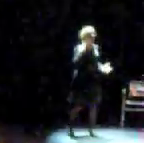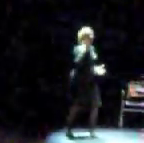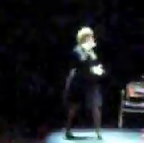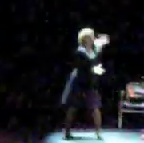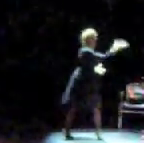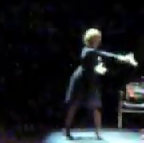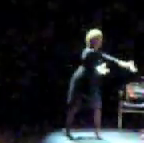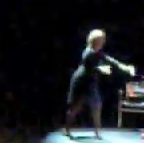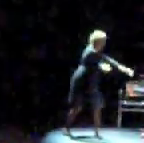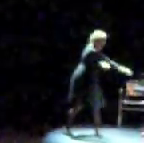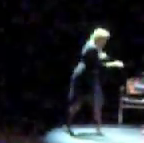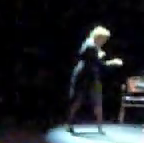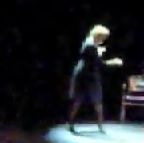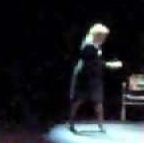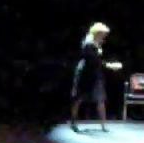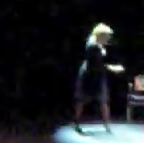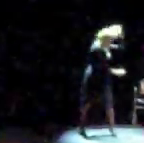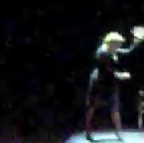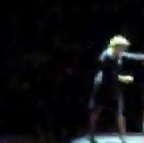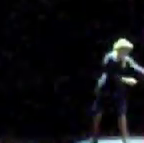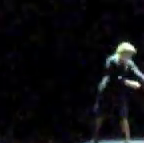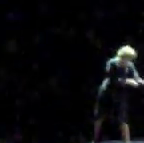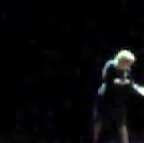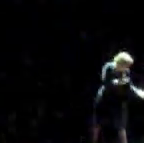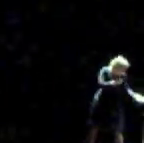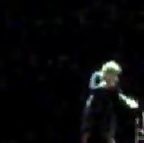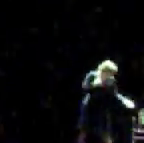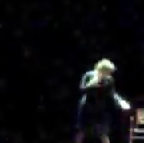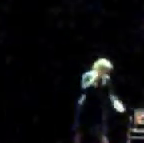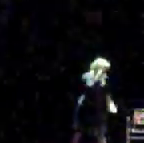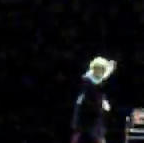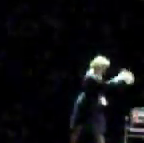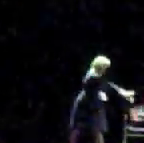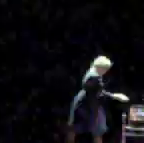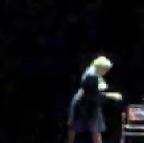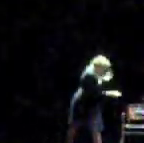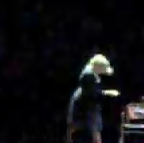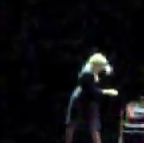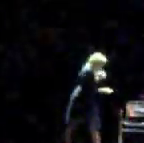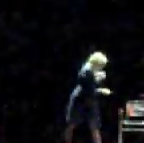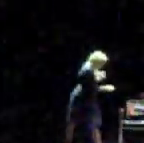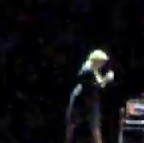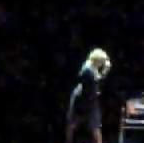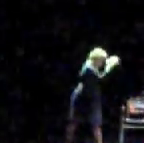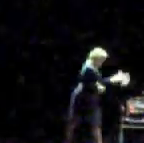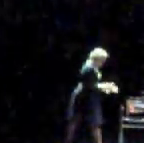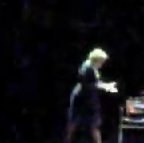man up. Pull the next woman up, the next up, up.